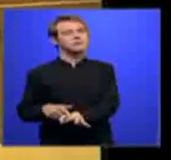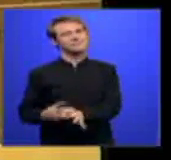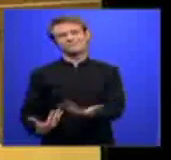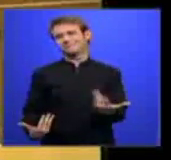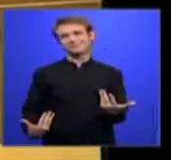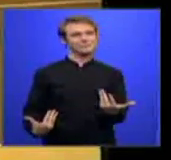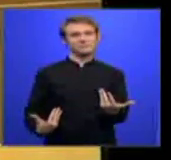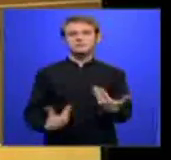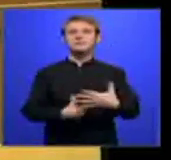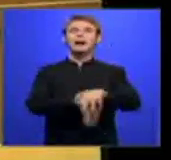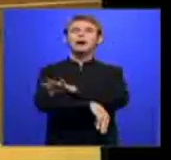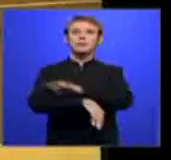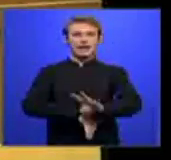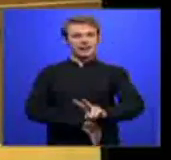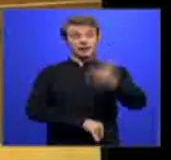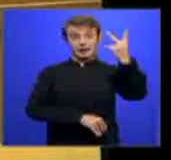Rights Act